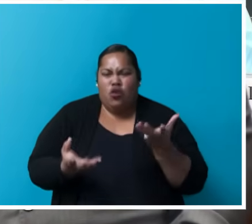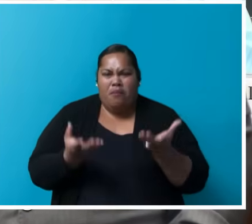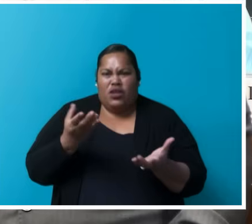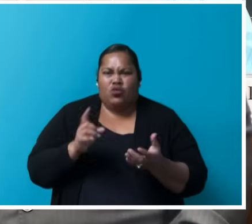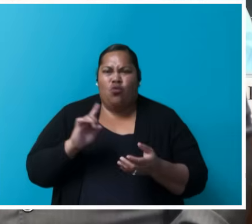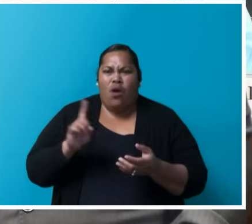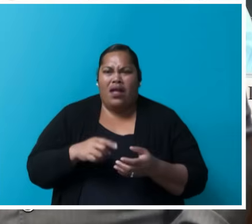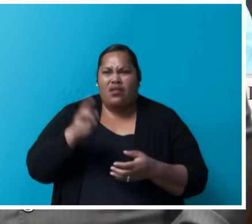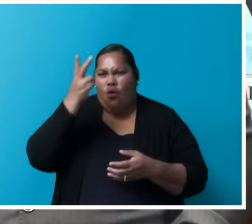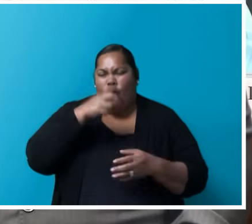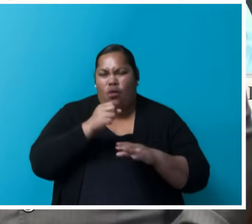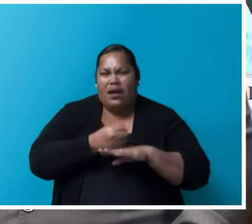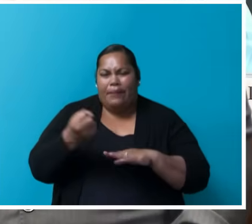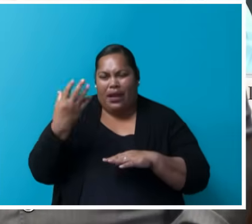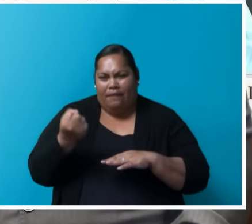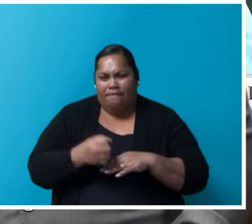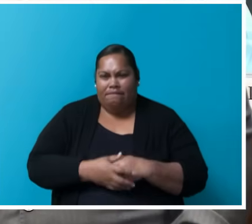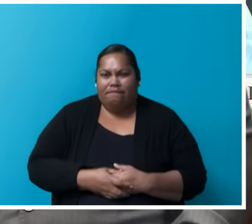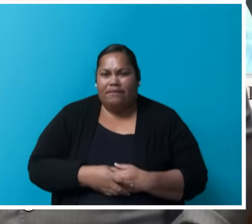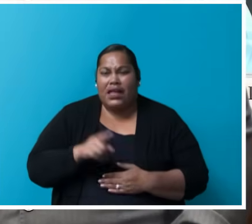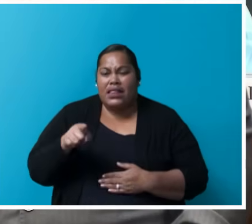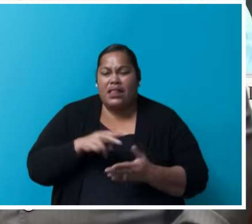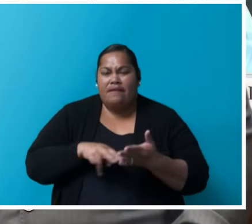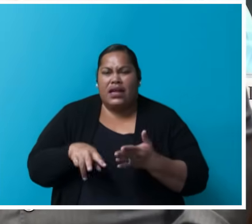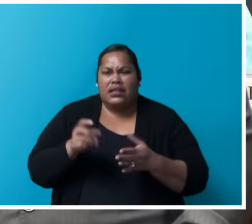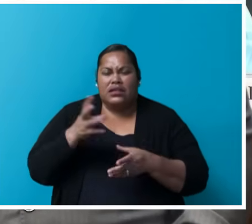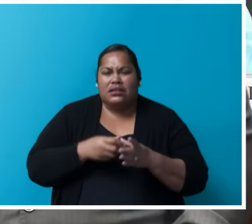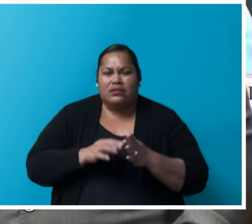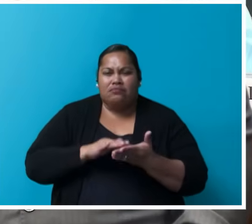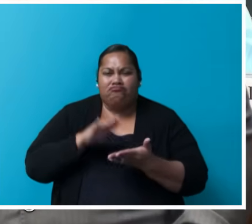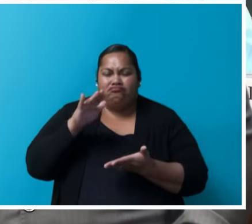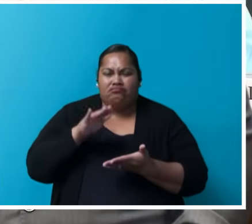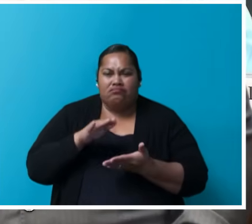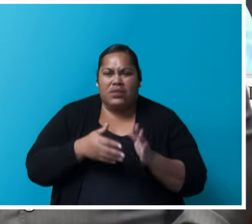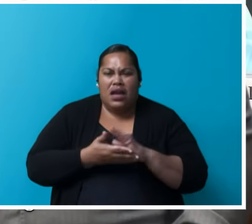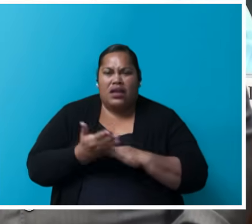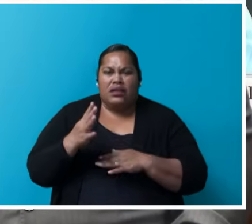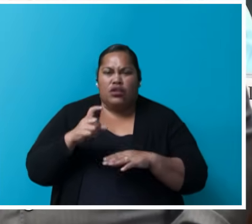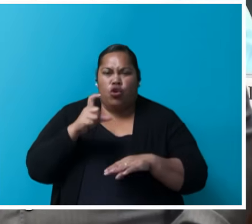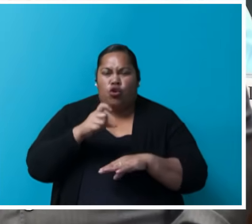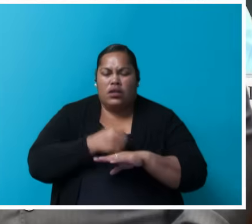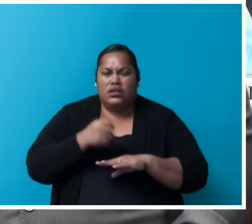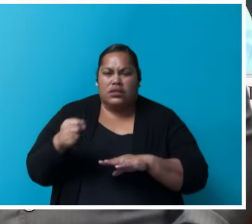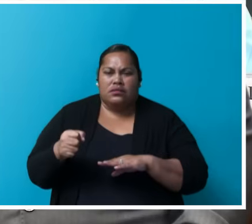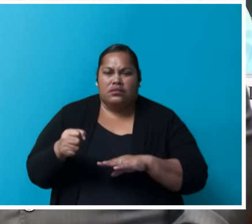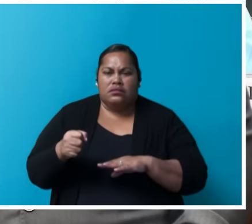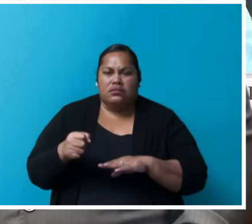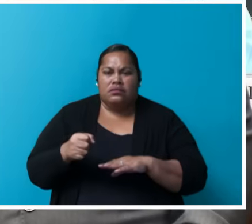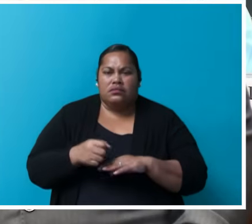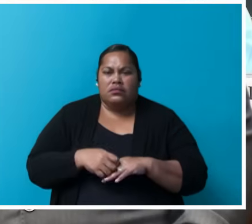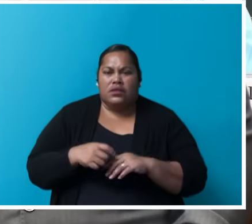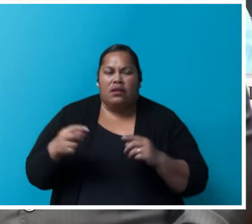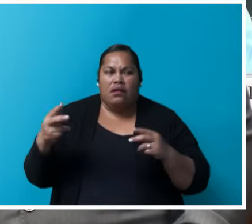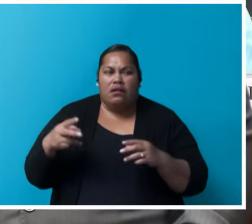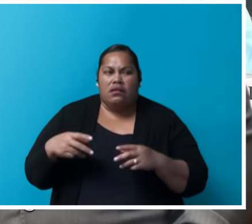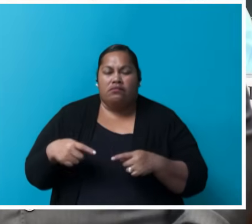had. Debt increased under the coalition government versus previous government.